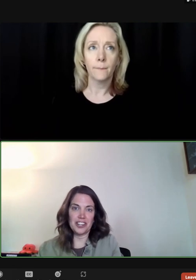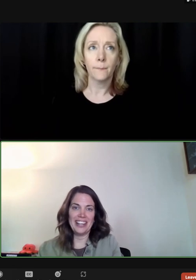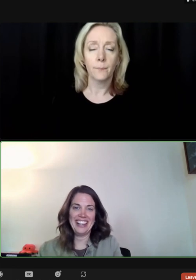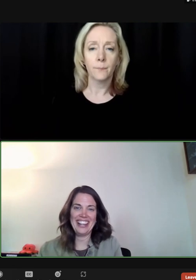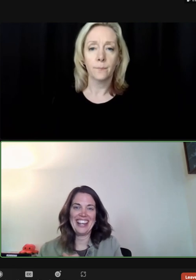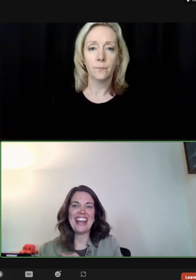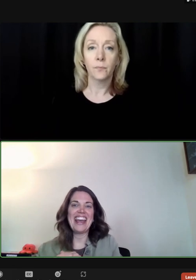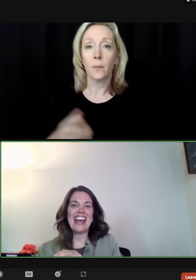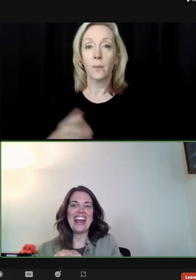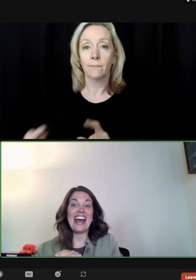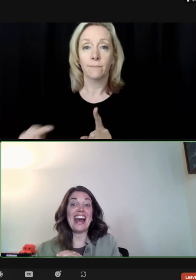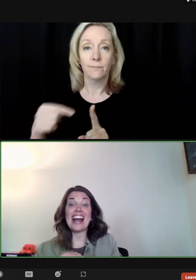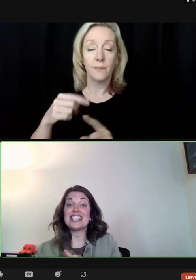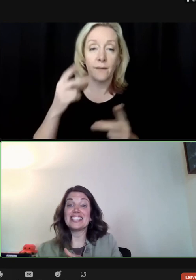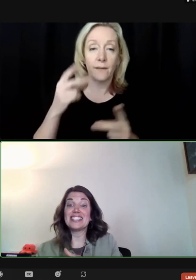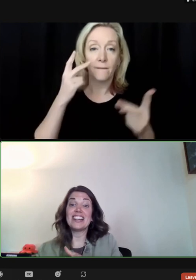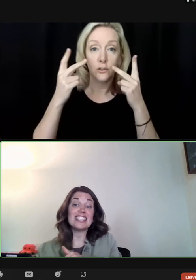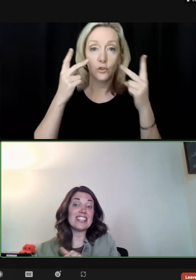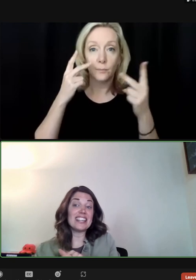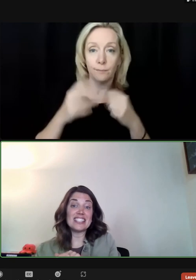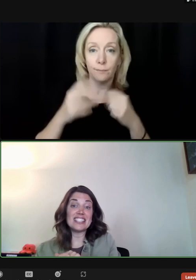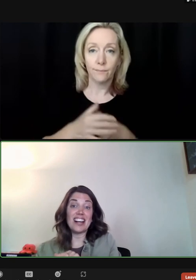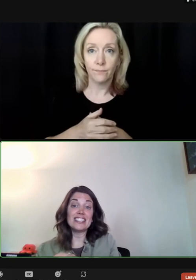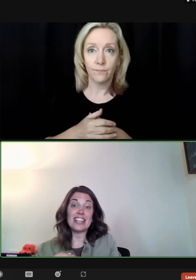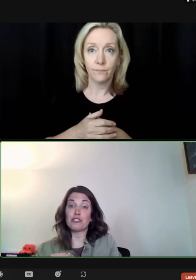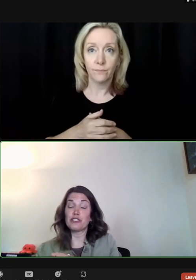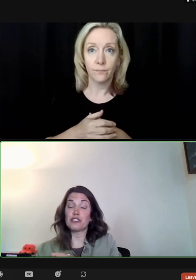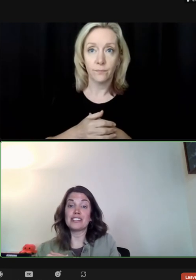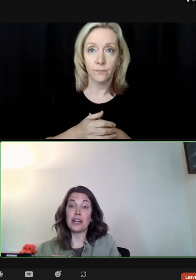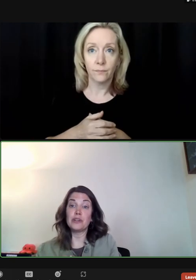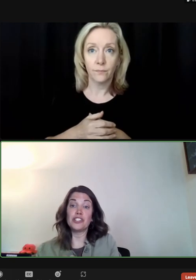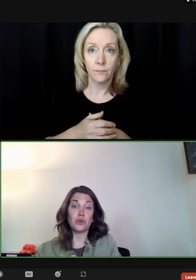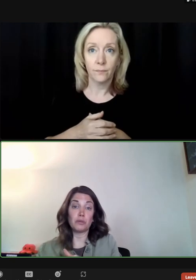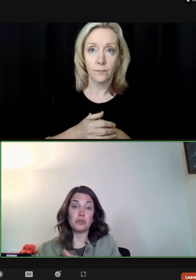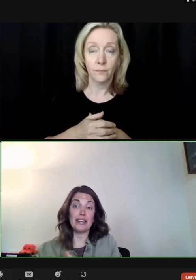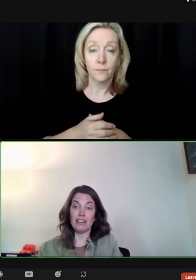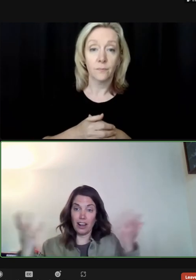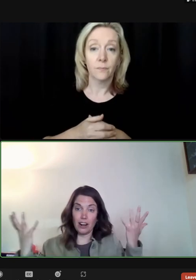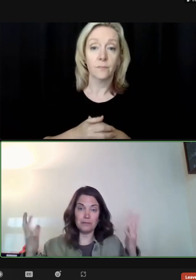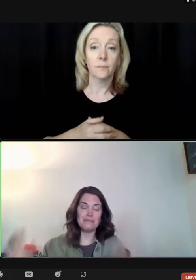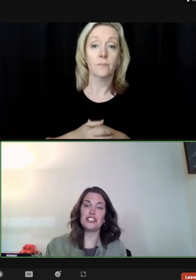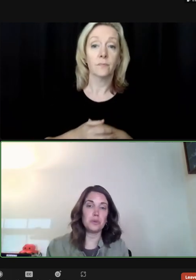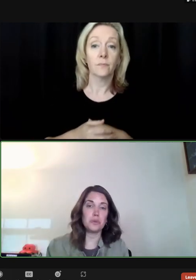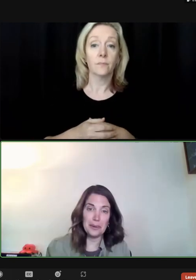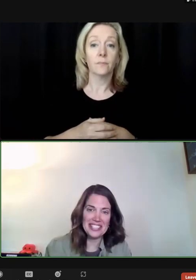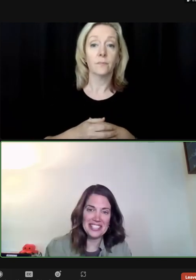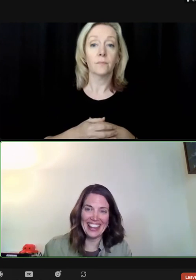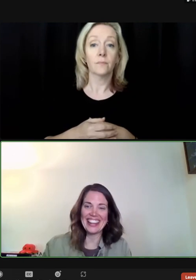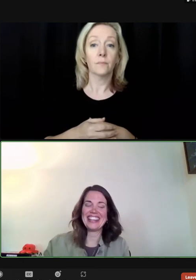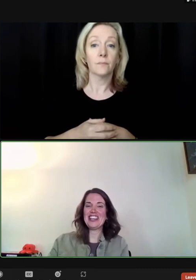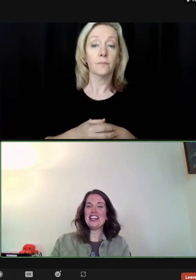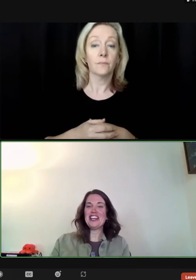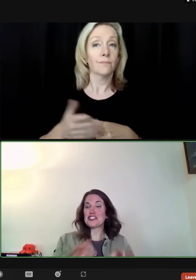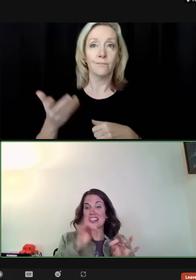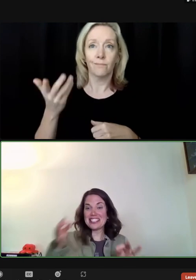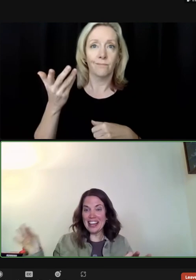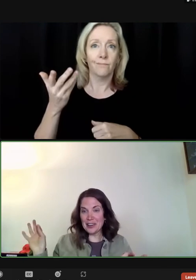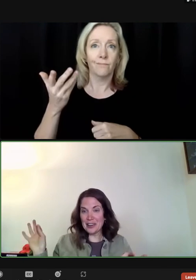Okay, back to vision. Accessing isolated signs and or strings of language at normal speed. Oh, just what I was